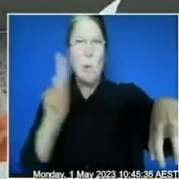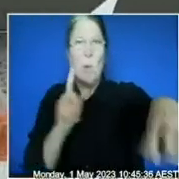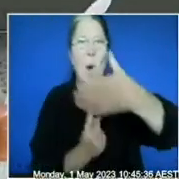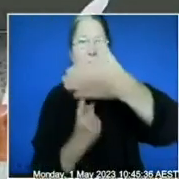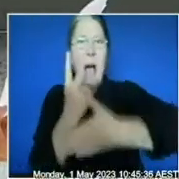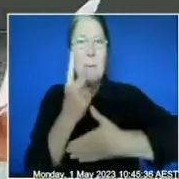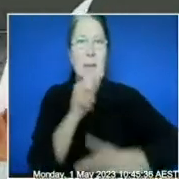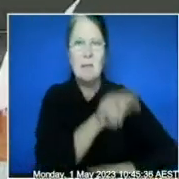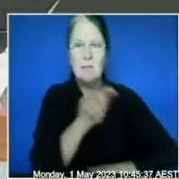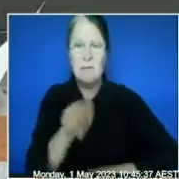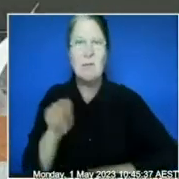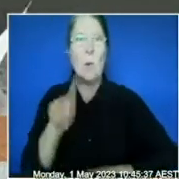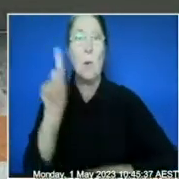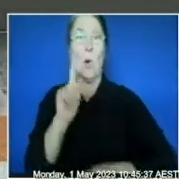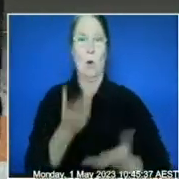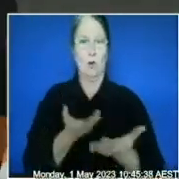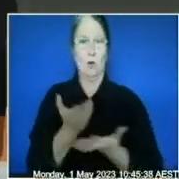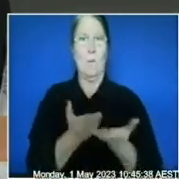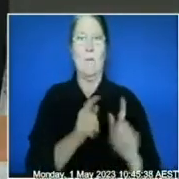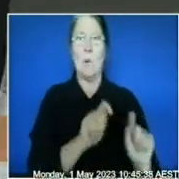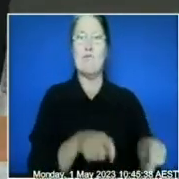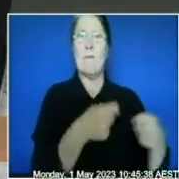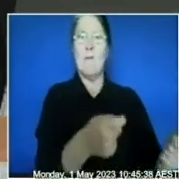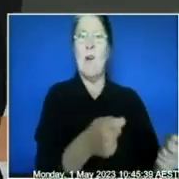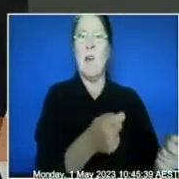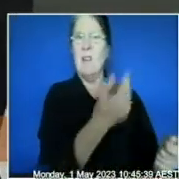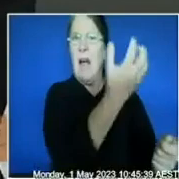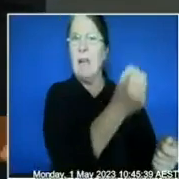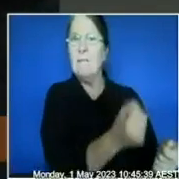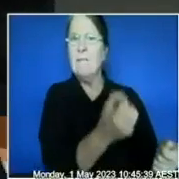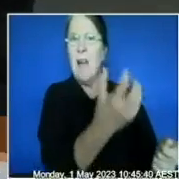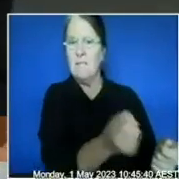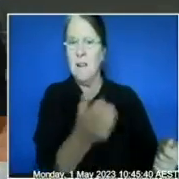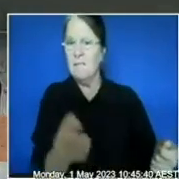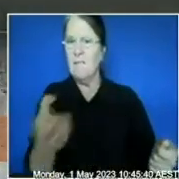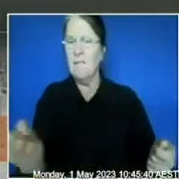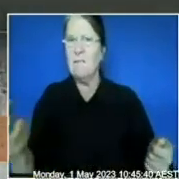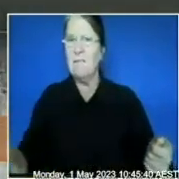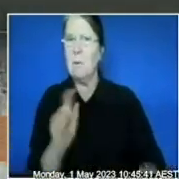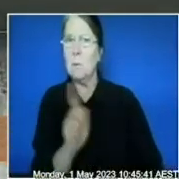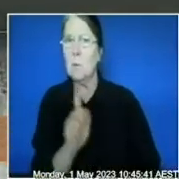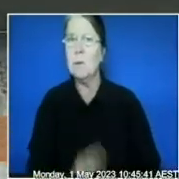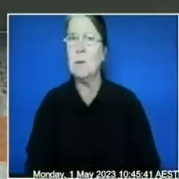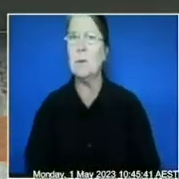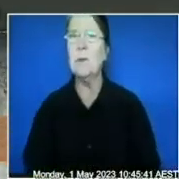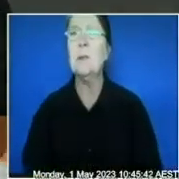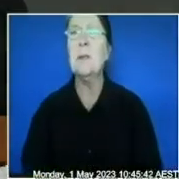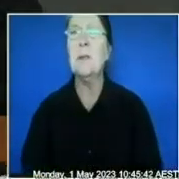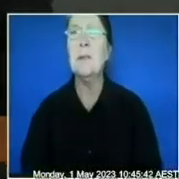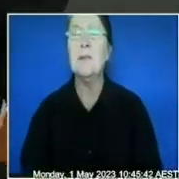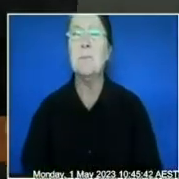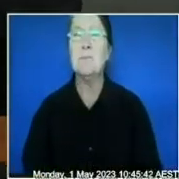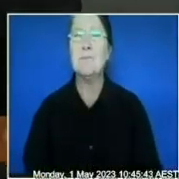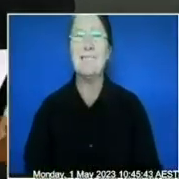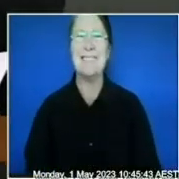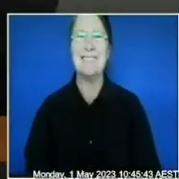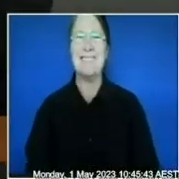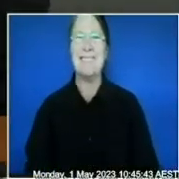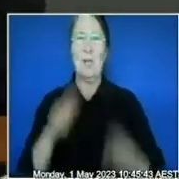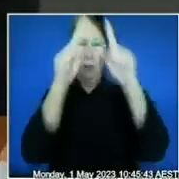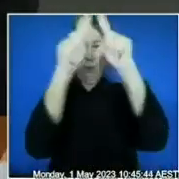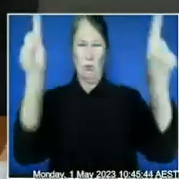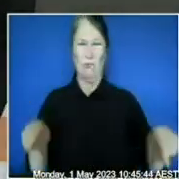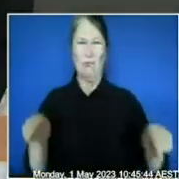Council, this screen is scrambled. We can't see it. I think they're onto it. Thank you, Commissioner.